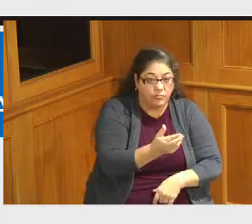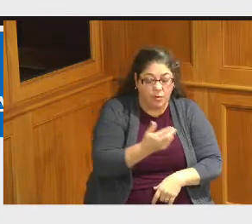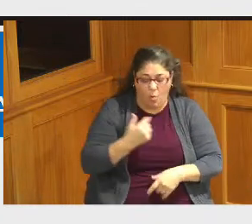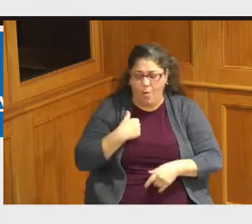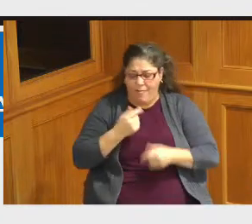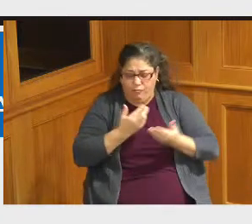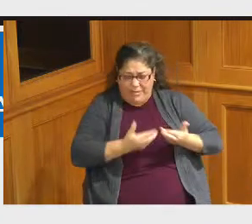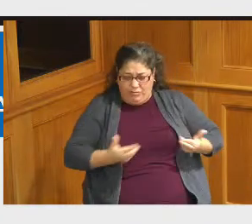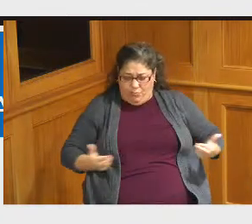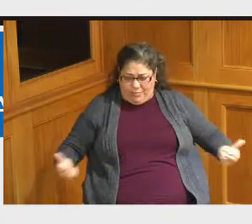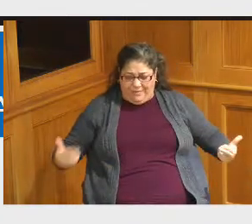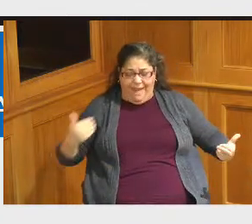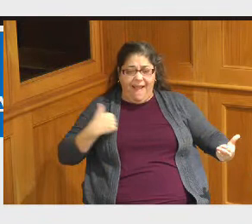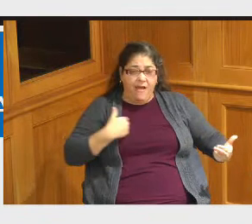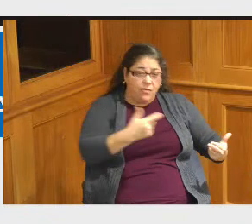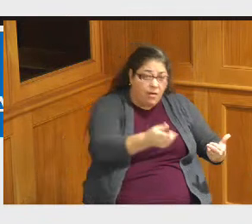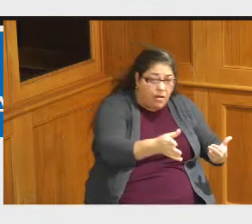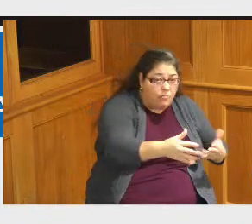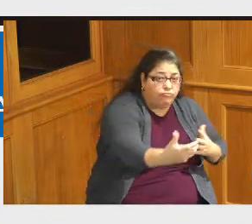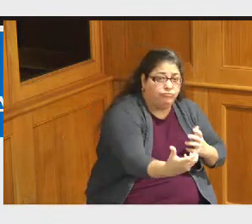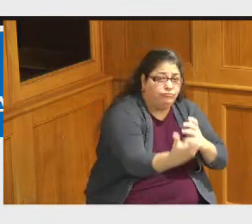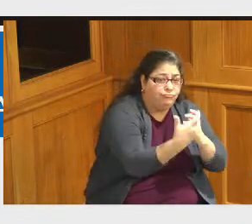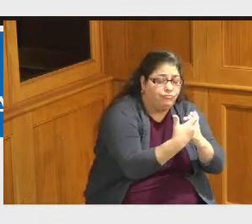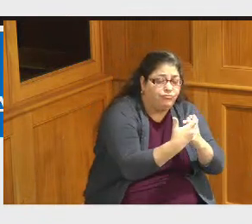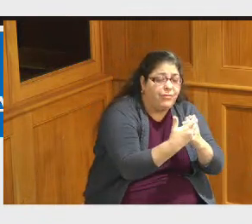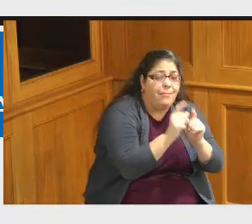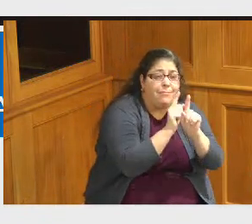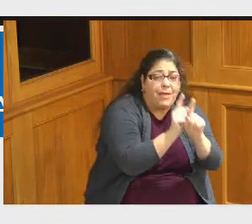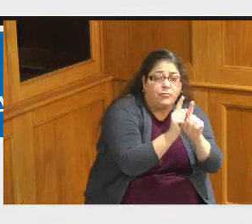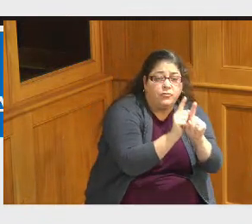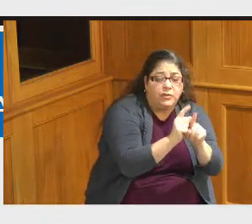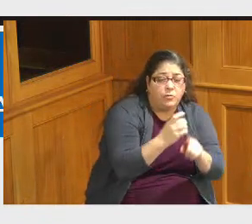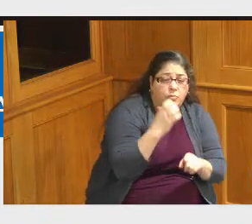resources, providing coaching, mentoring,